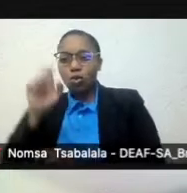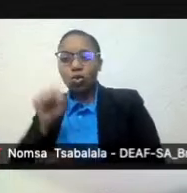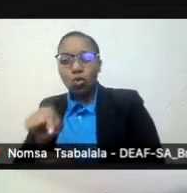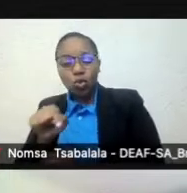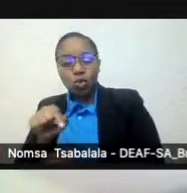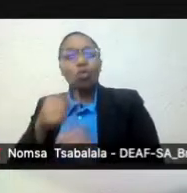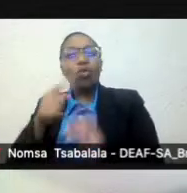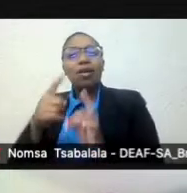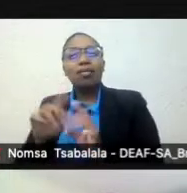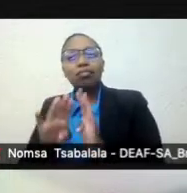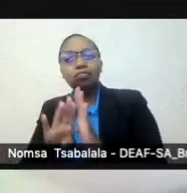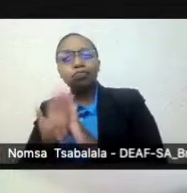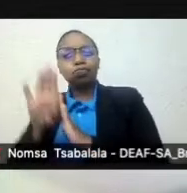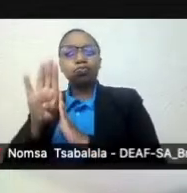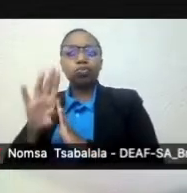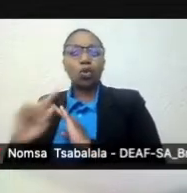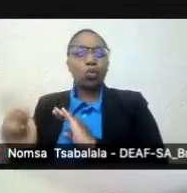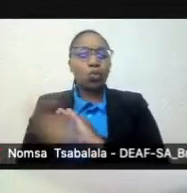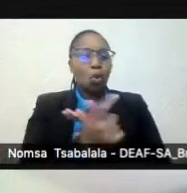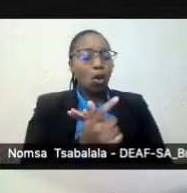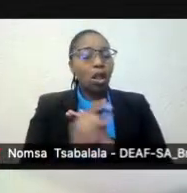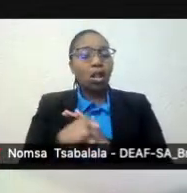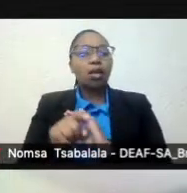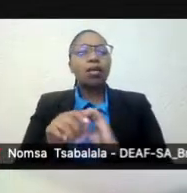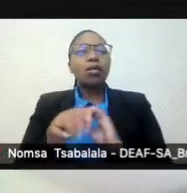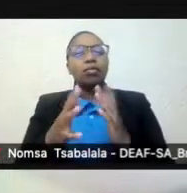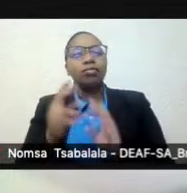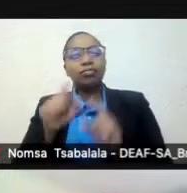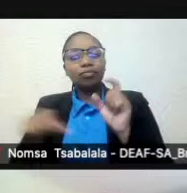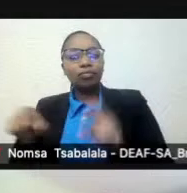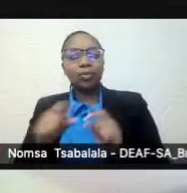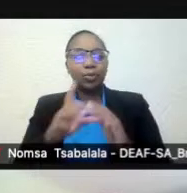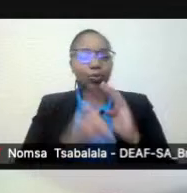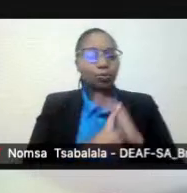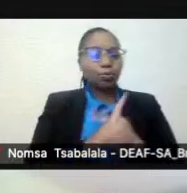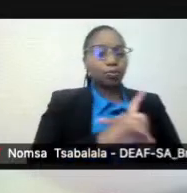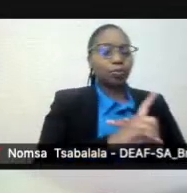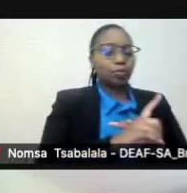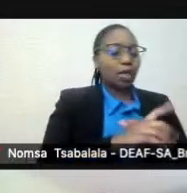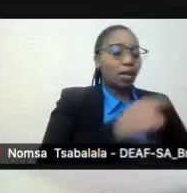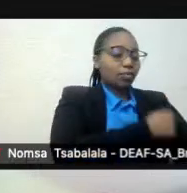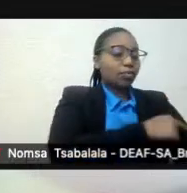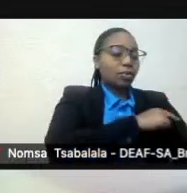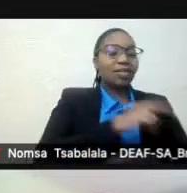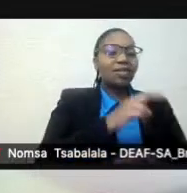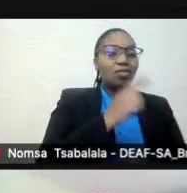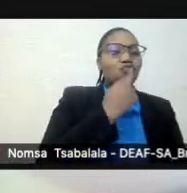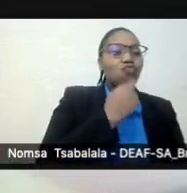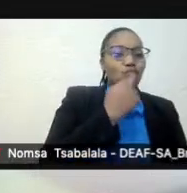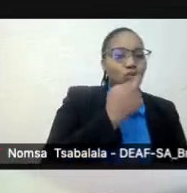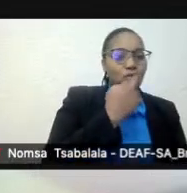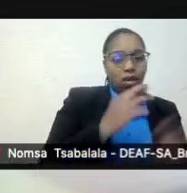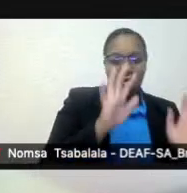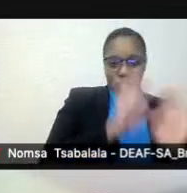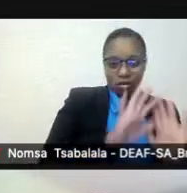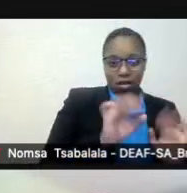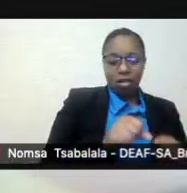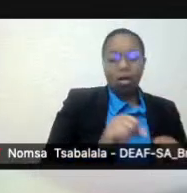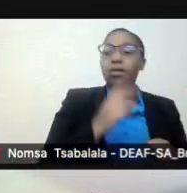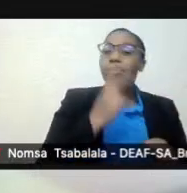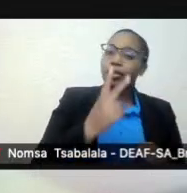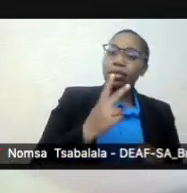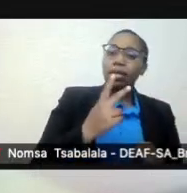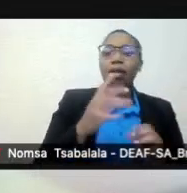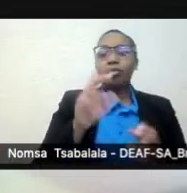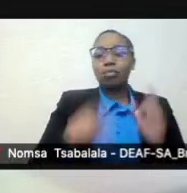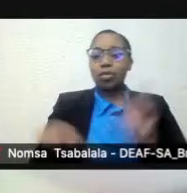and admissions in red. And you can see that over the last few weeks, there's been a rapid increase in admissions